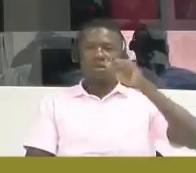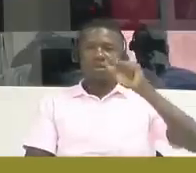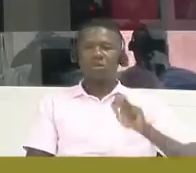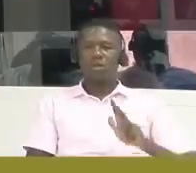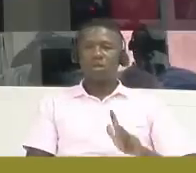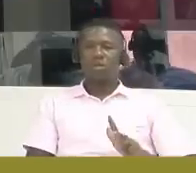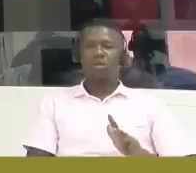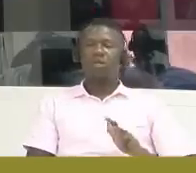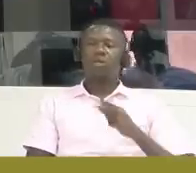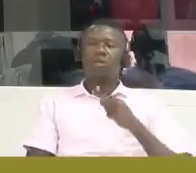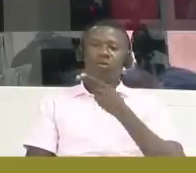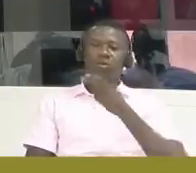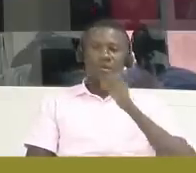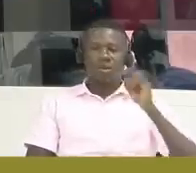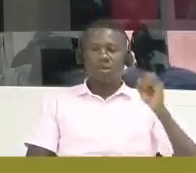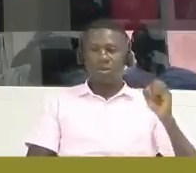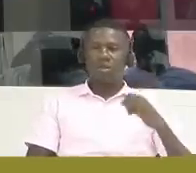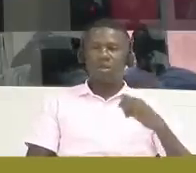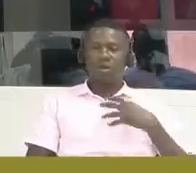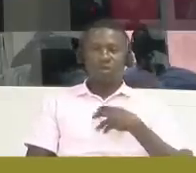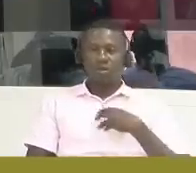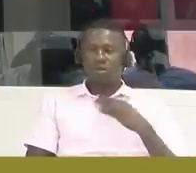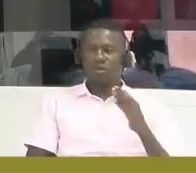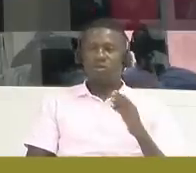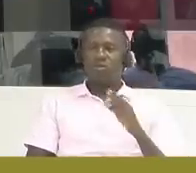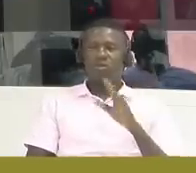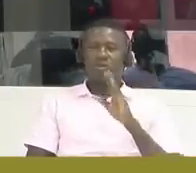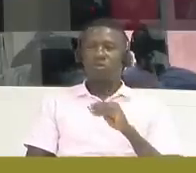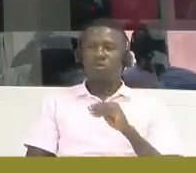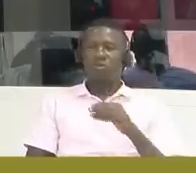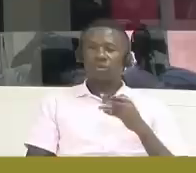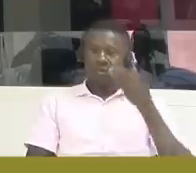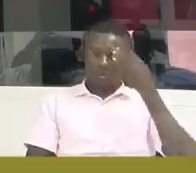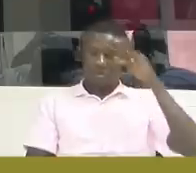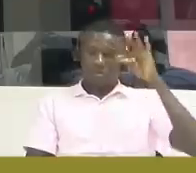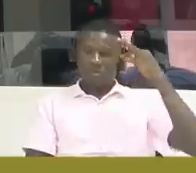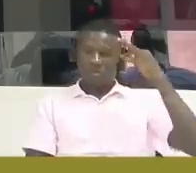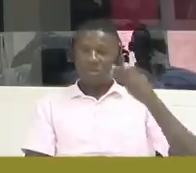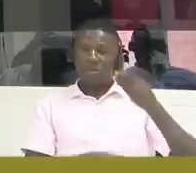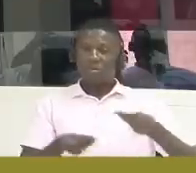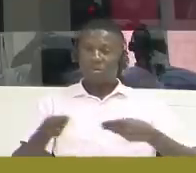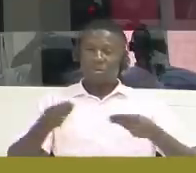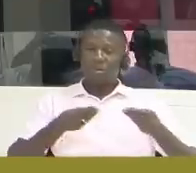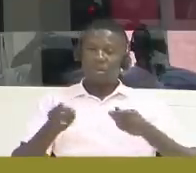business management. I wanted to study business management at the